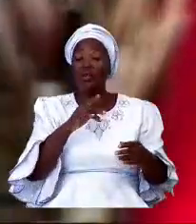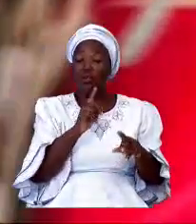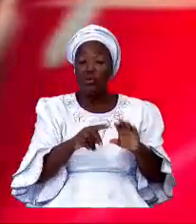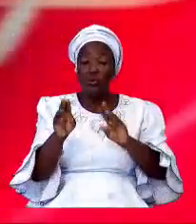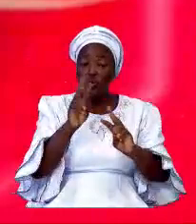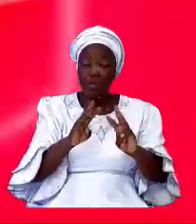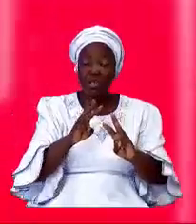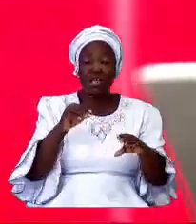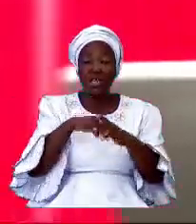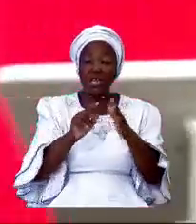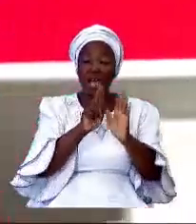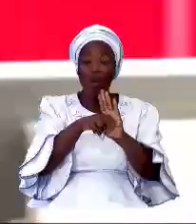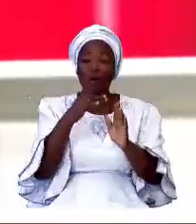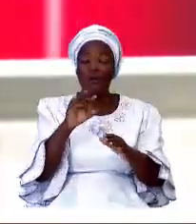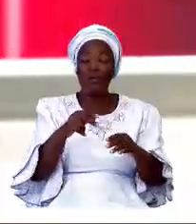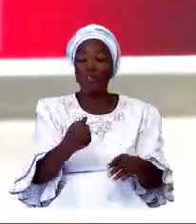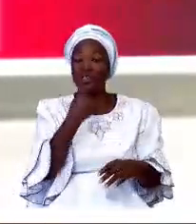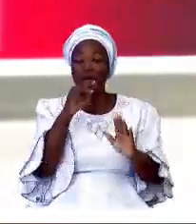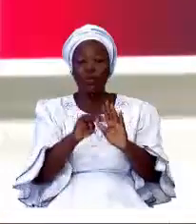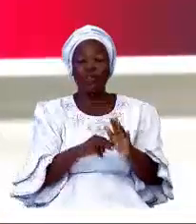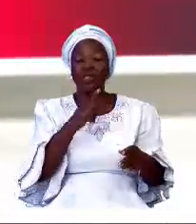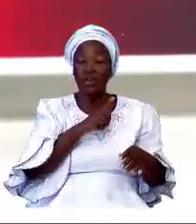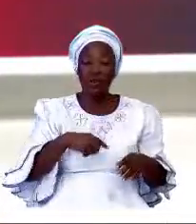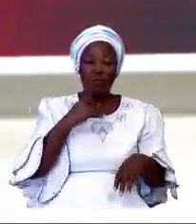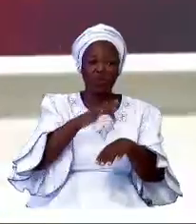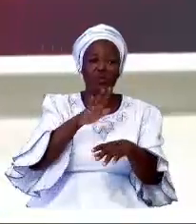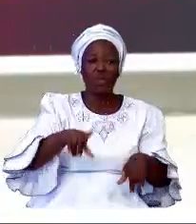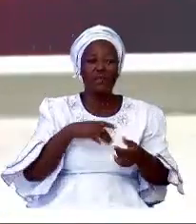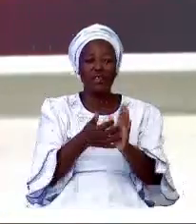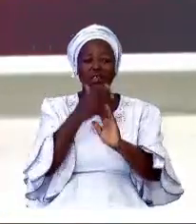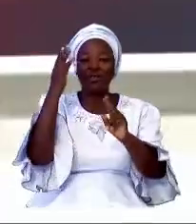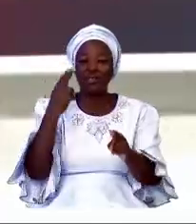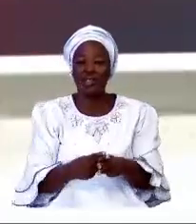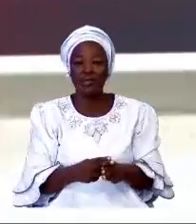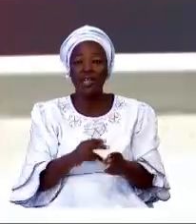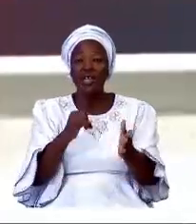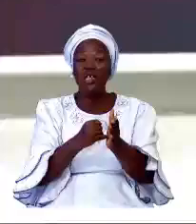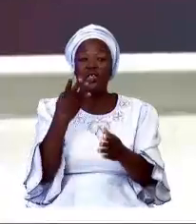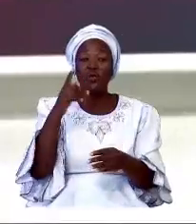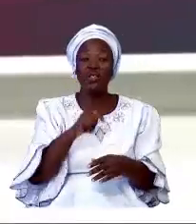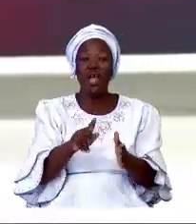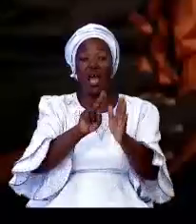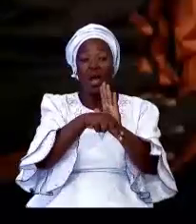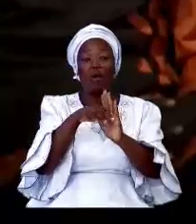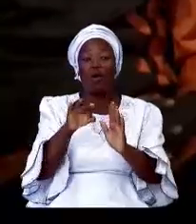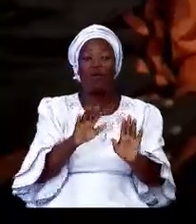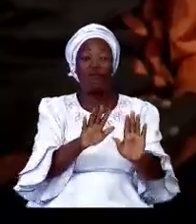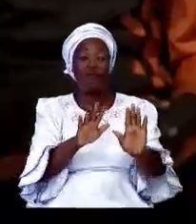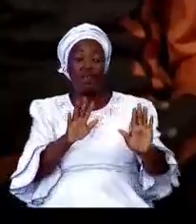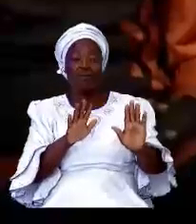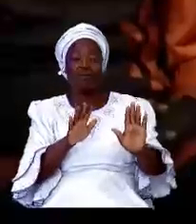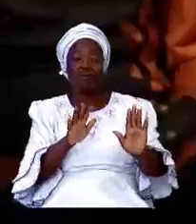your hour of disappointment, the Lord will touch your life.